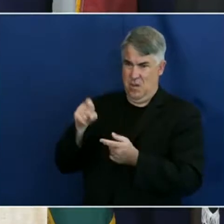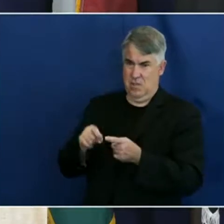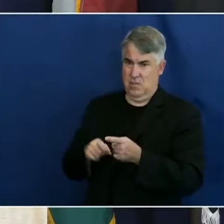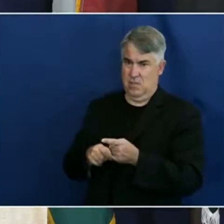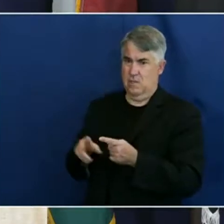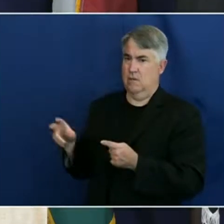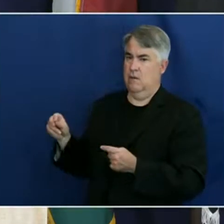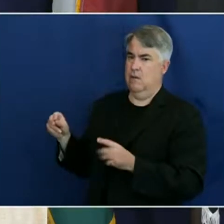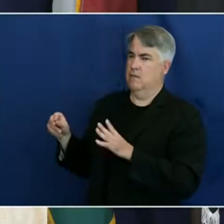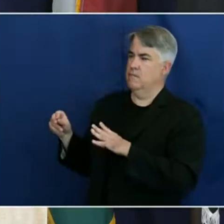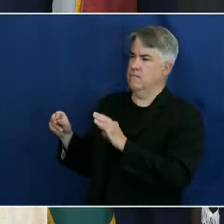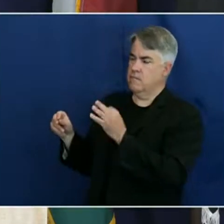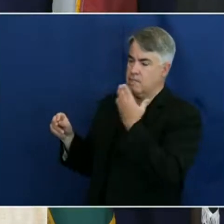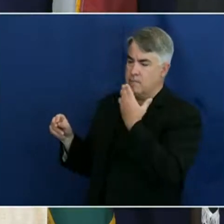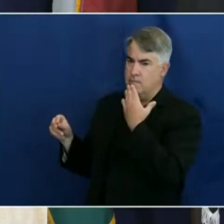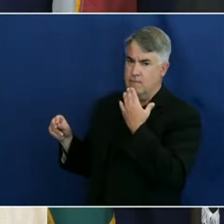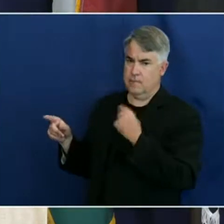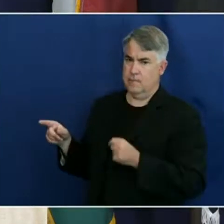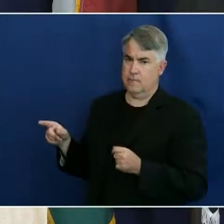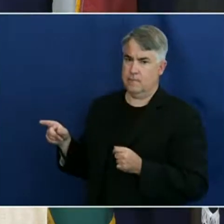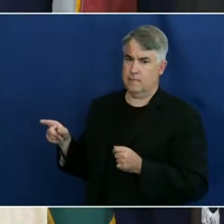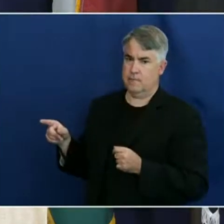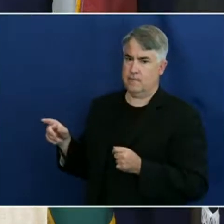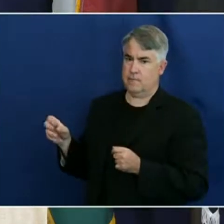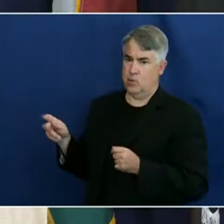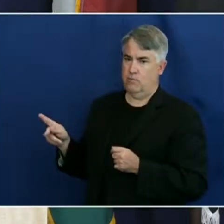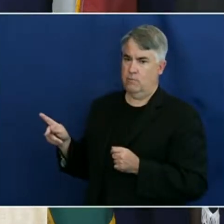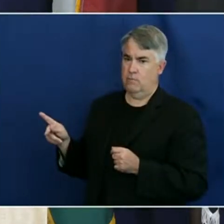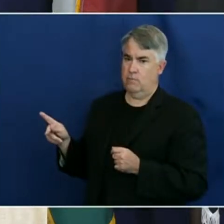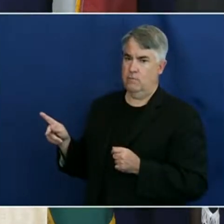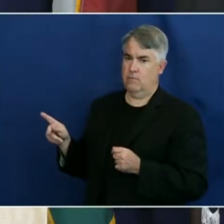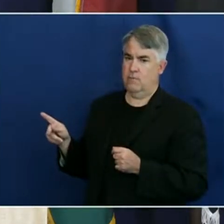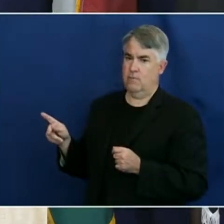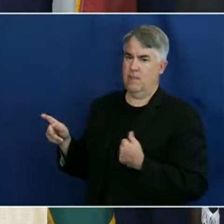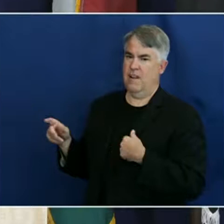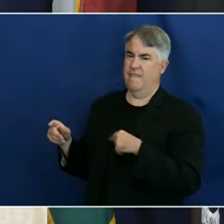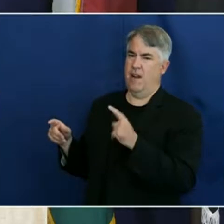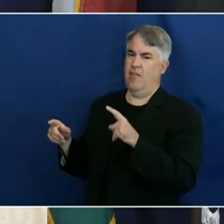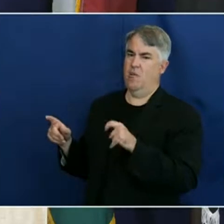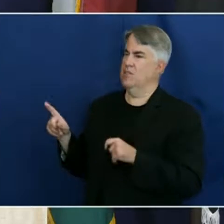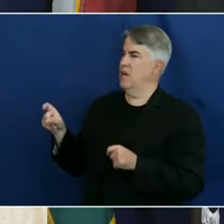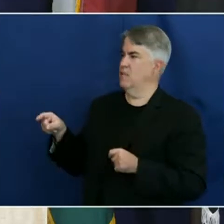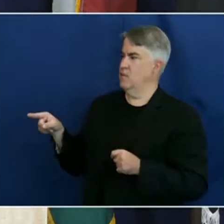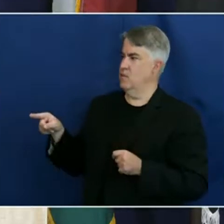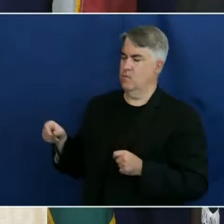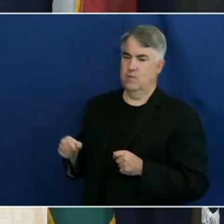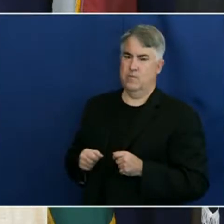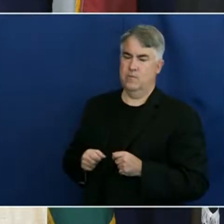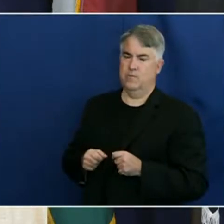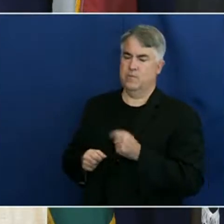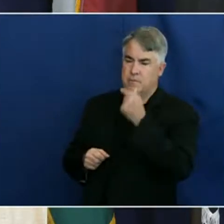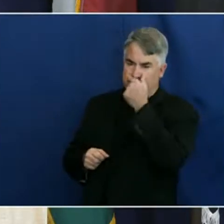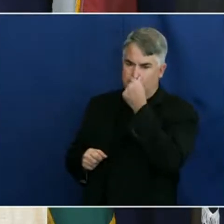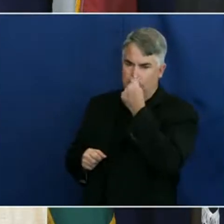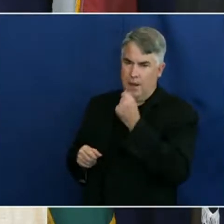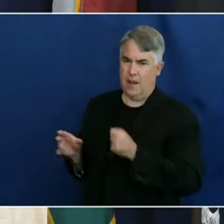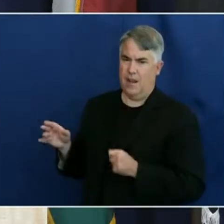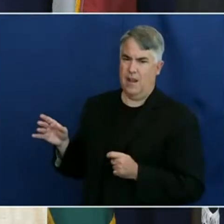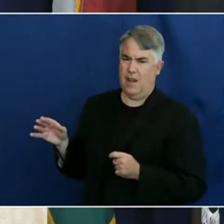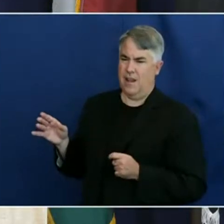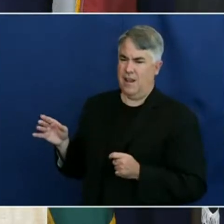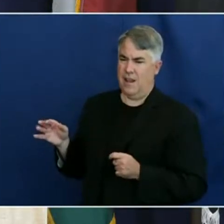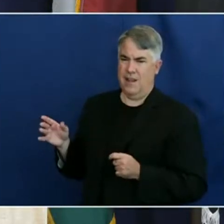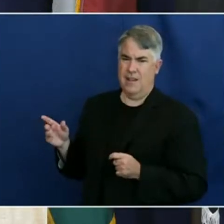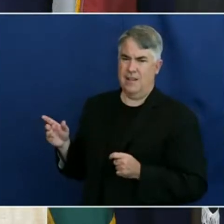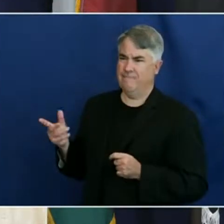okay. Maybe they get back to me. Okay. And I have another question for you, Dr. Wooten. As we stand here over a year from when this